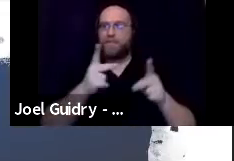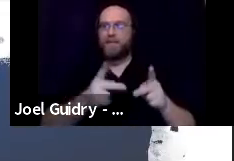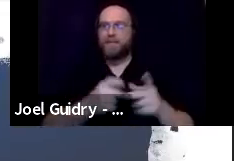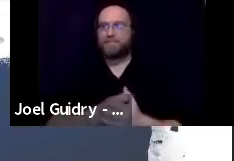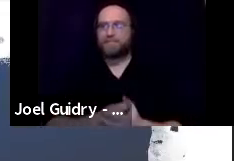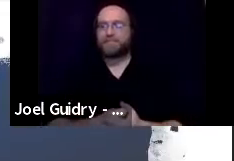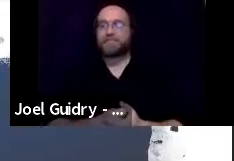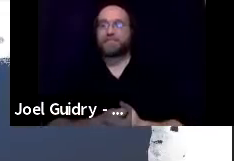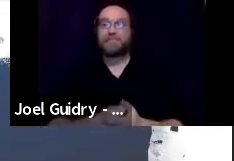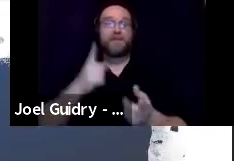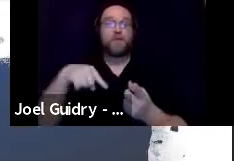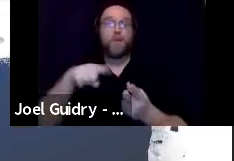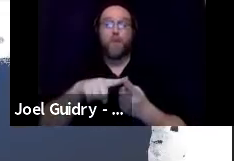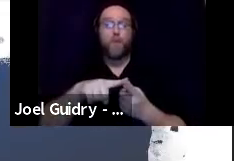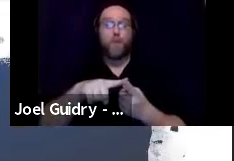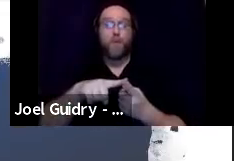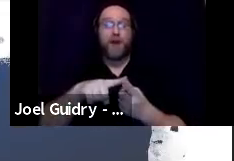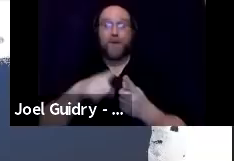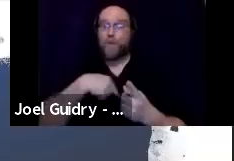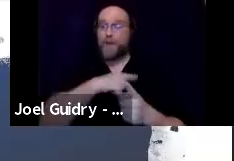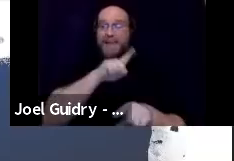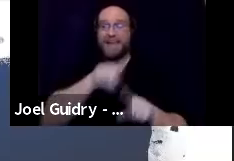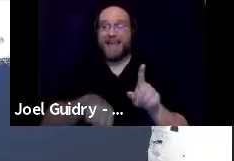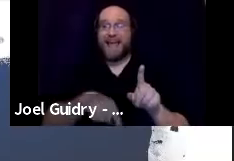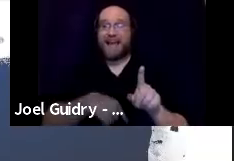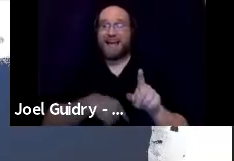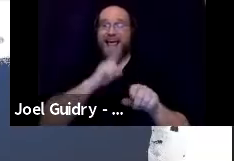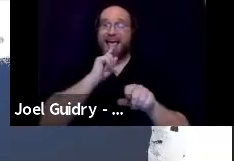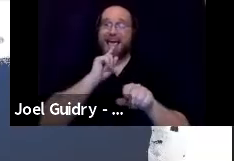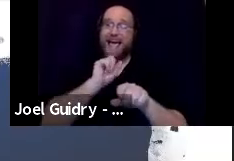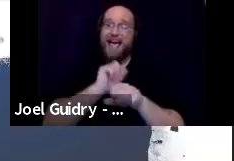to actually provide